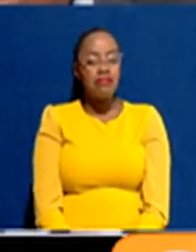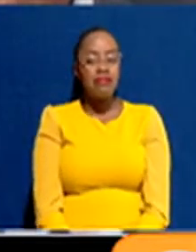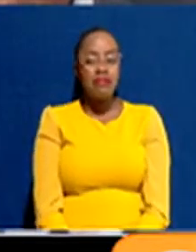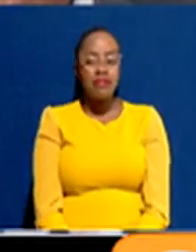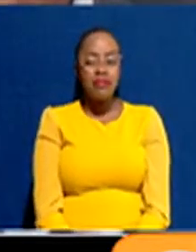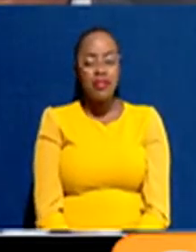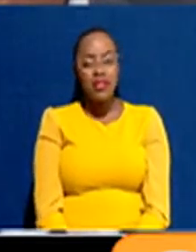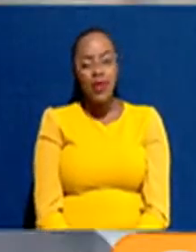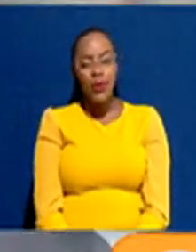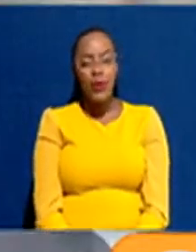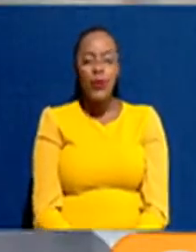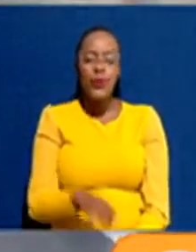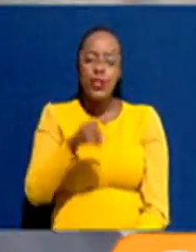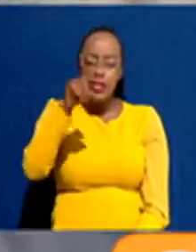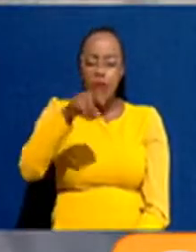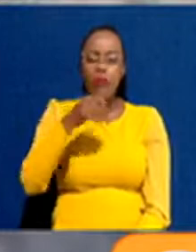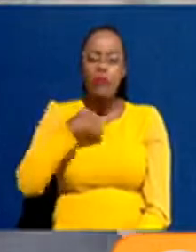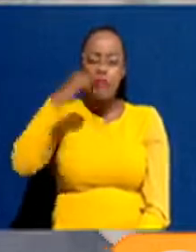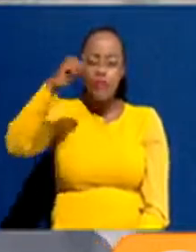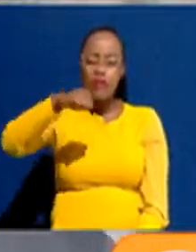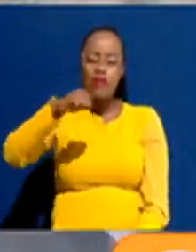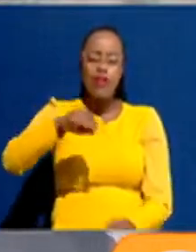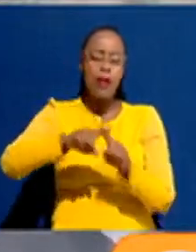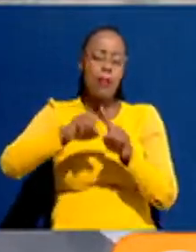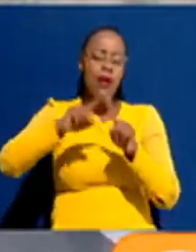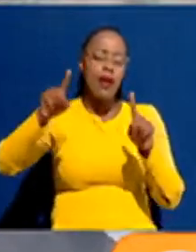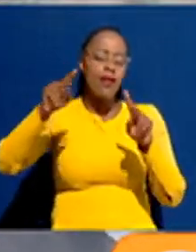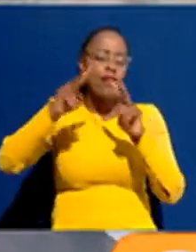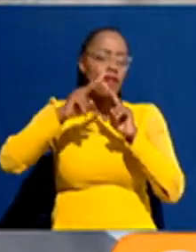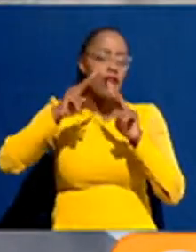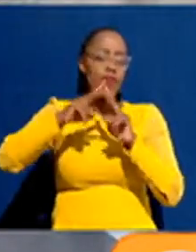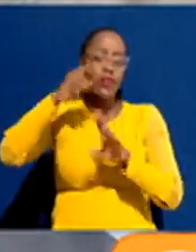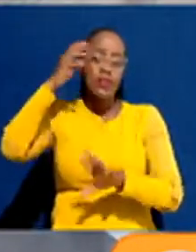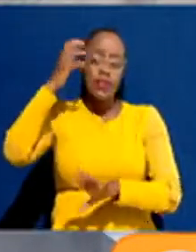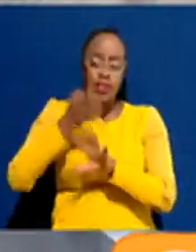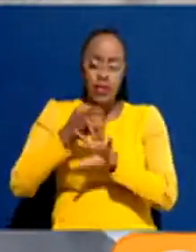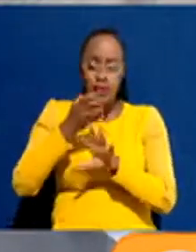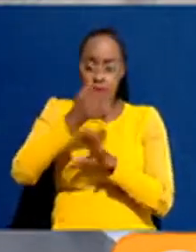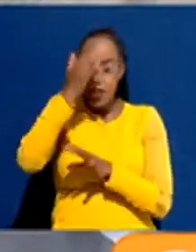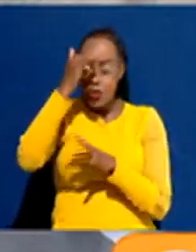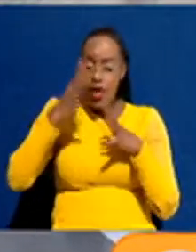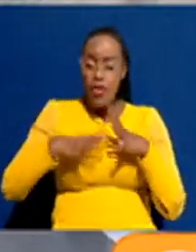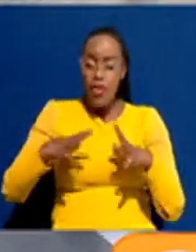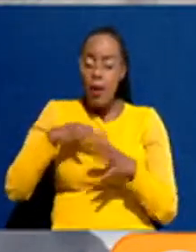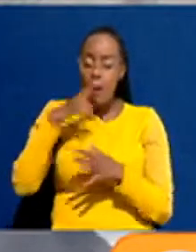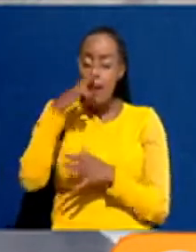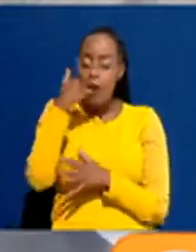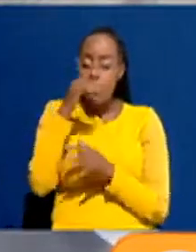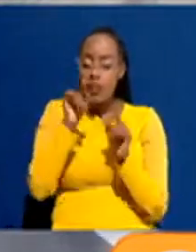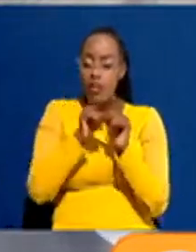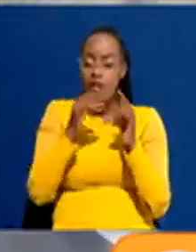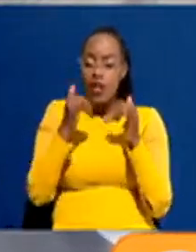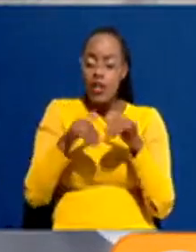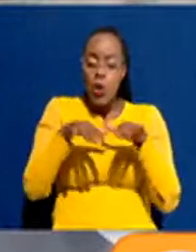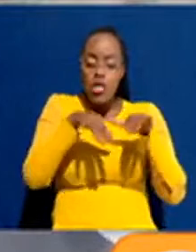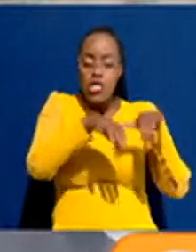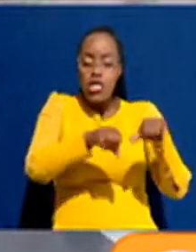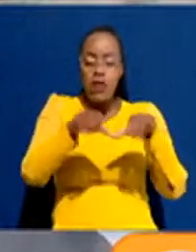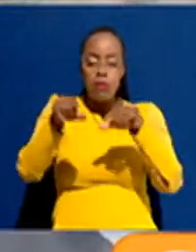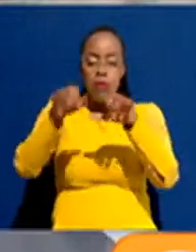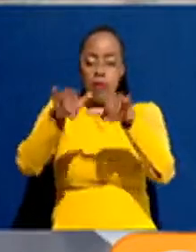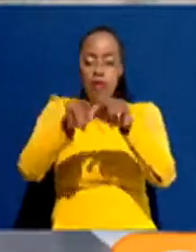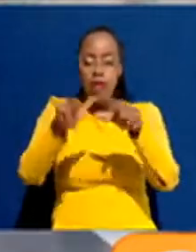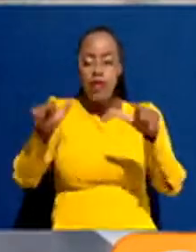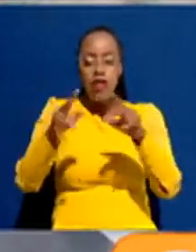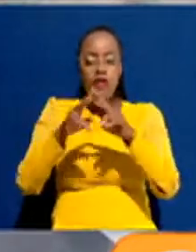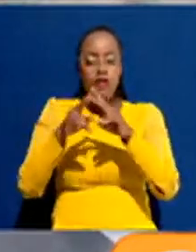It is, there should be, but it is very difficult, given that the people who are even now grabbing the lands are